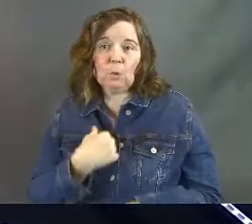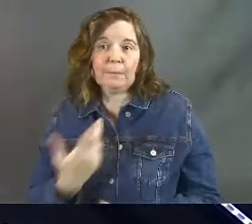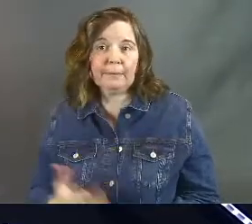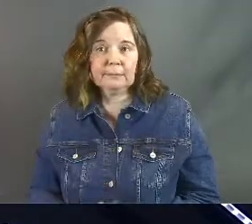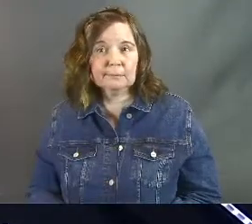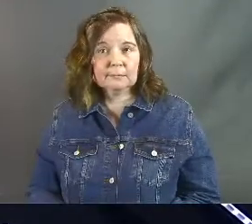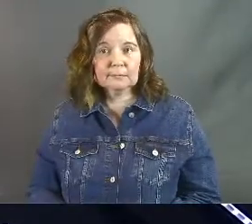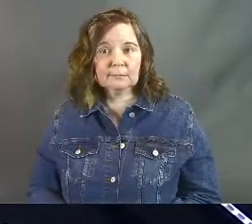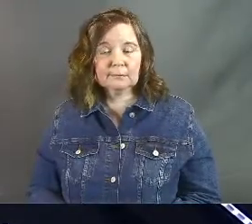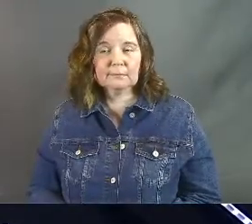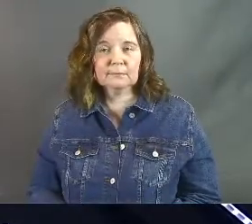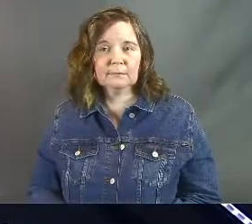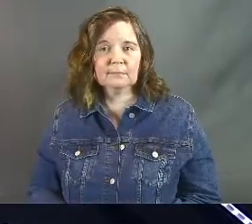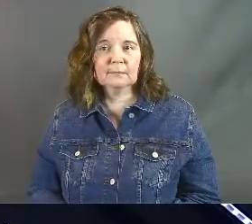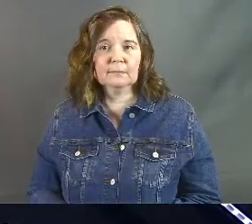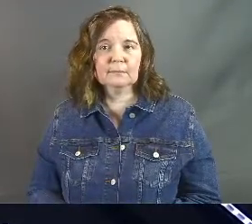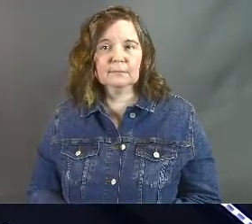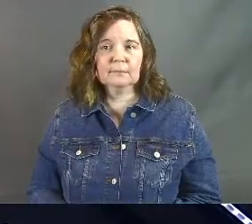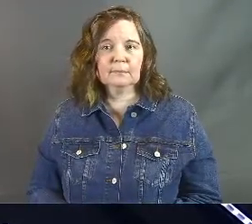to.